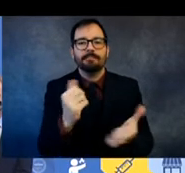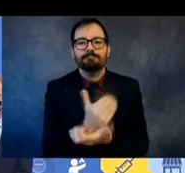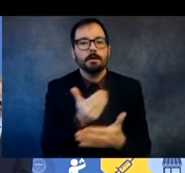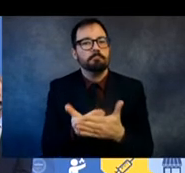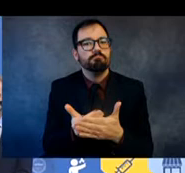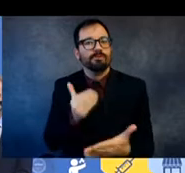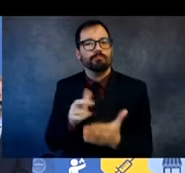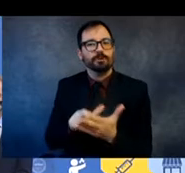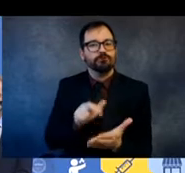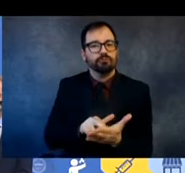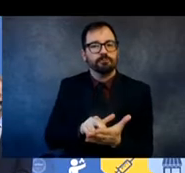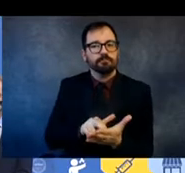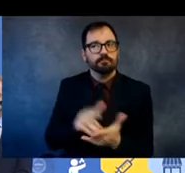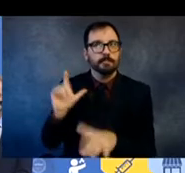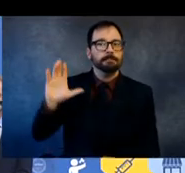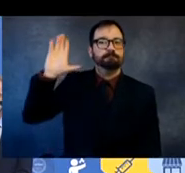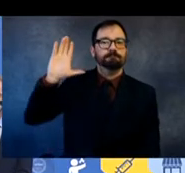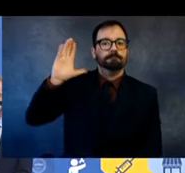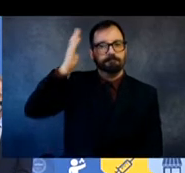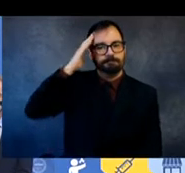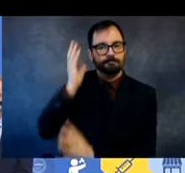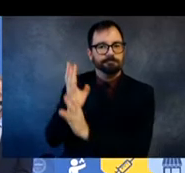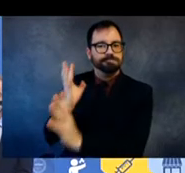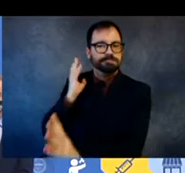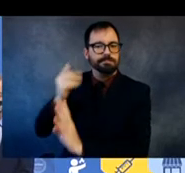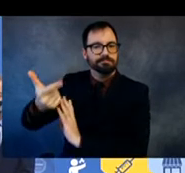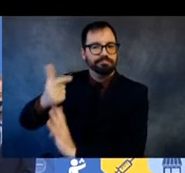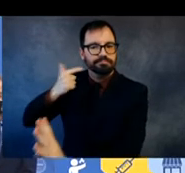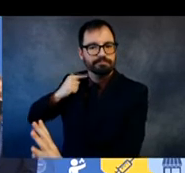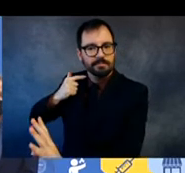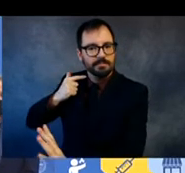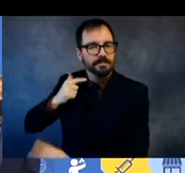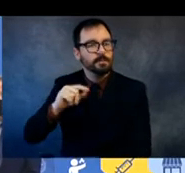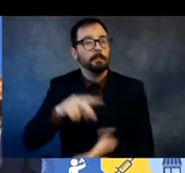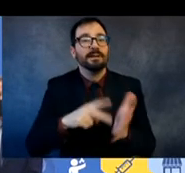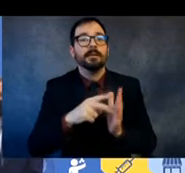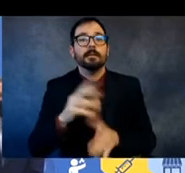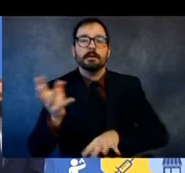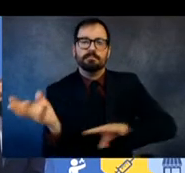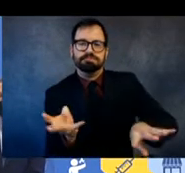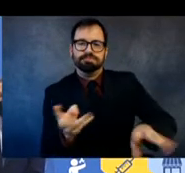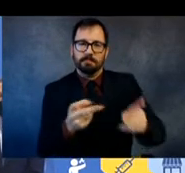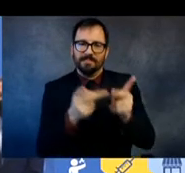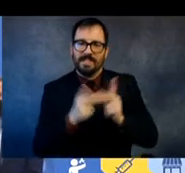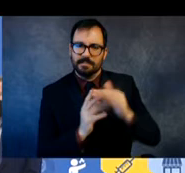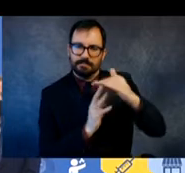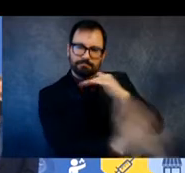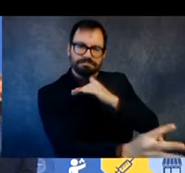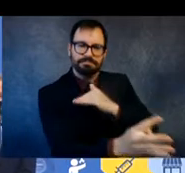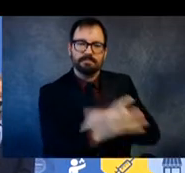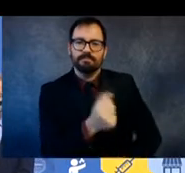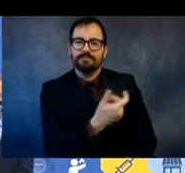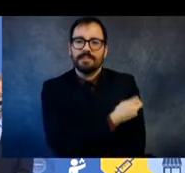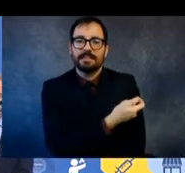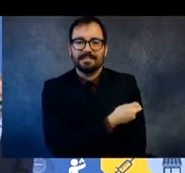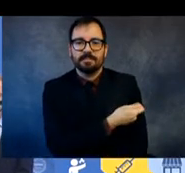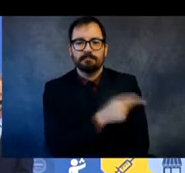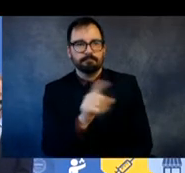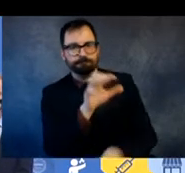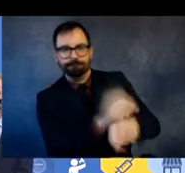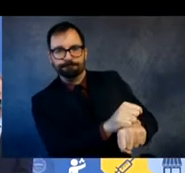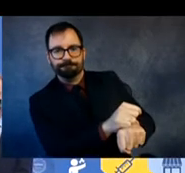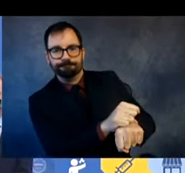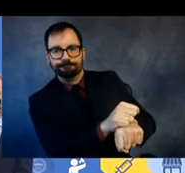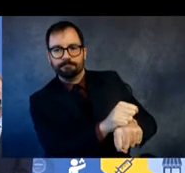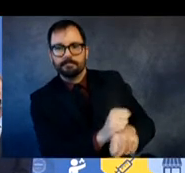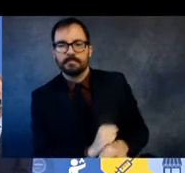something that's important. Anybody can pre-register now for a vaccine, so as they become available, they'll be able to contact you. We have